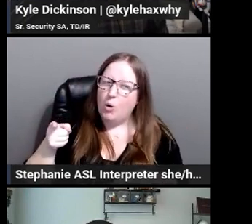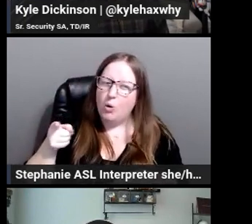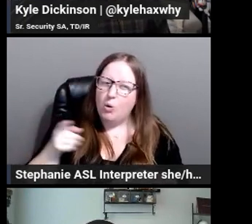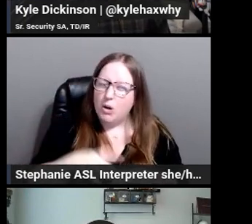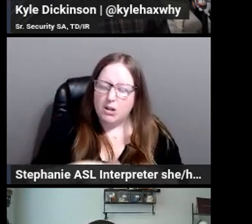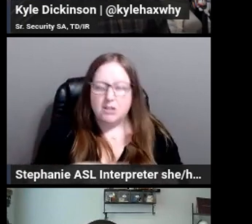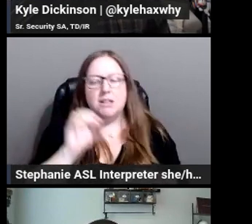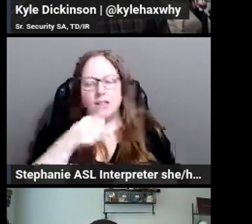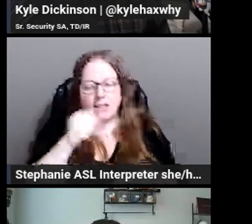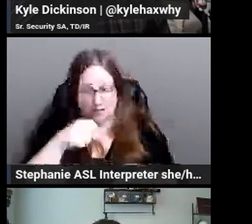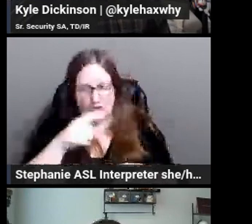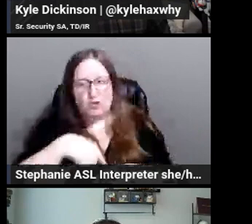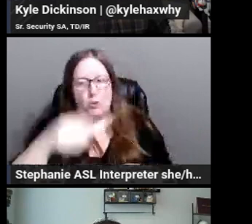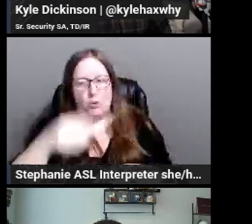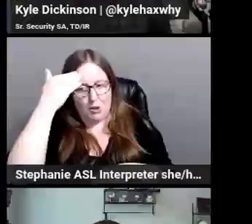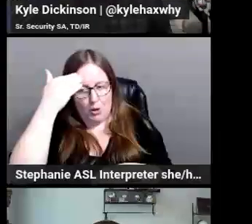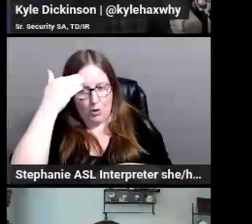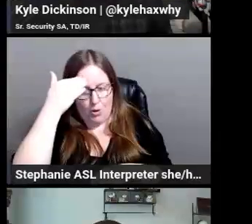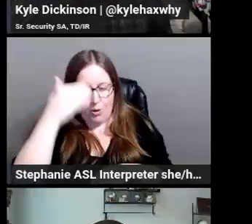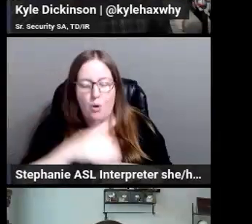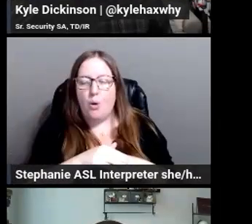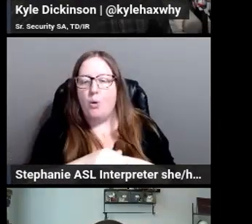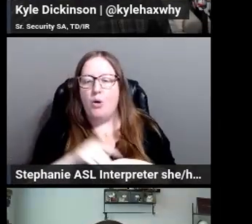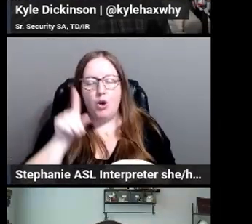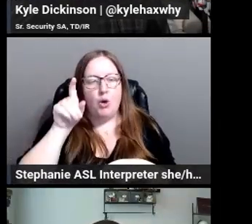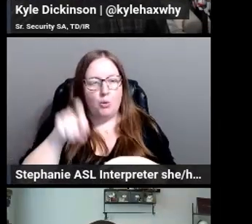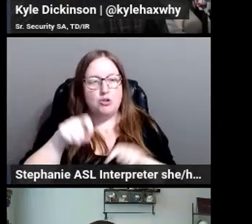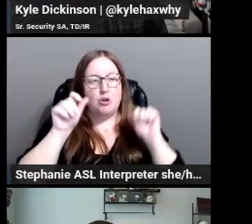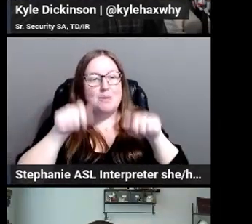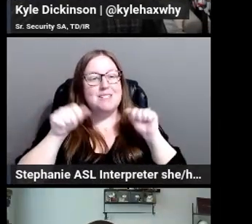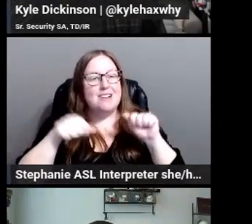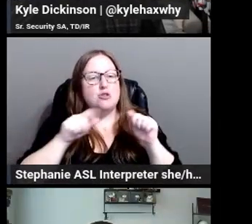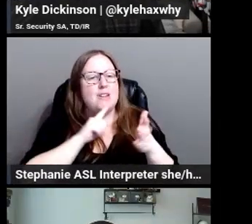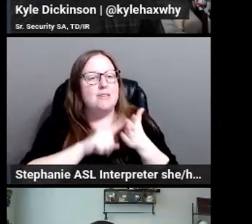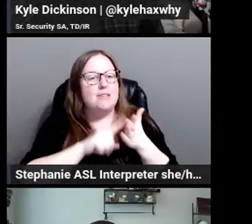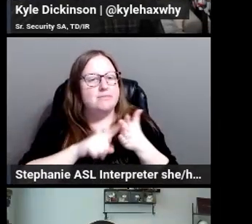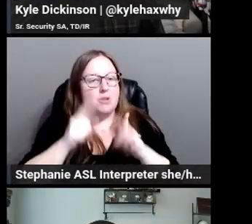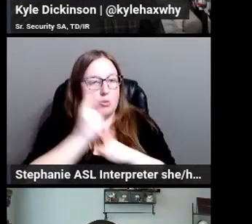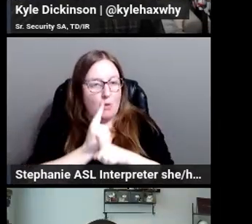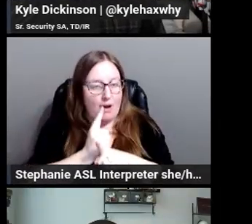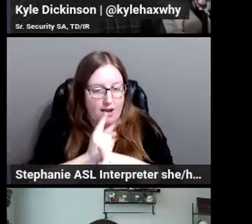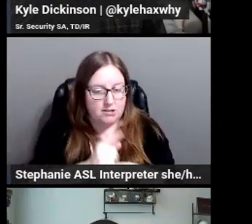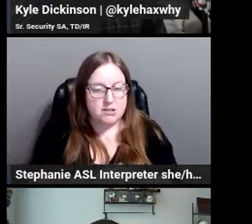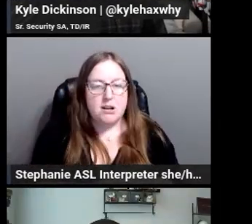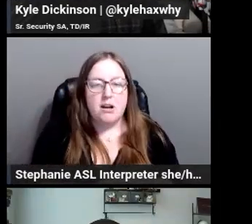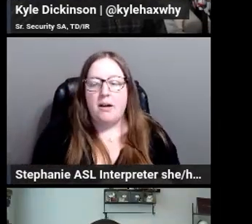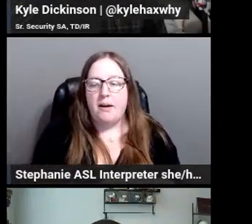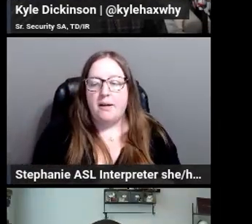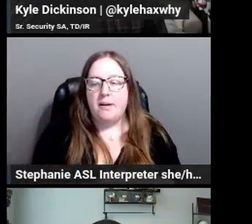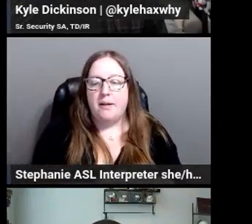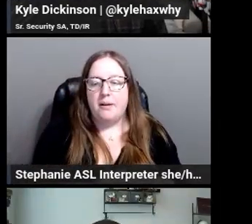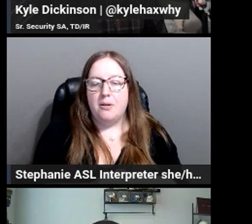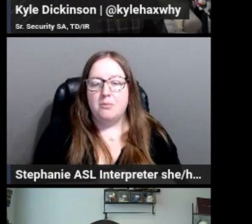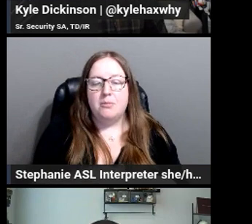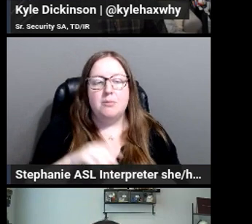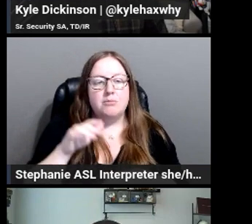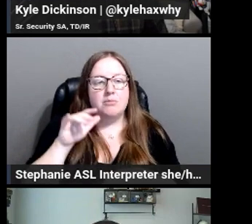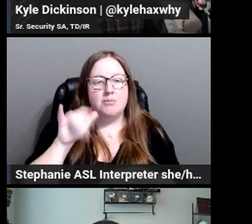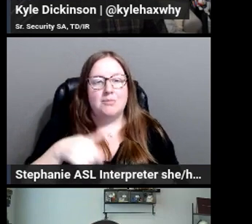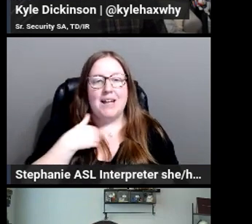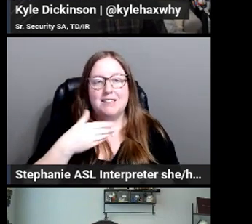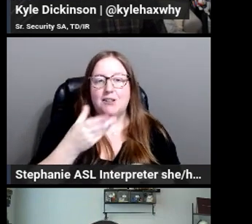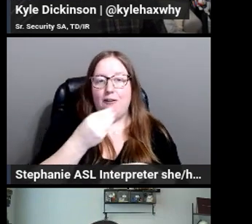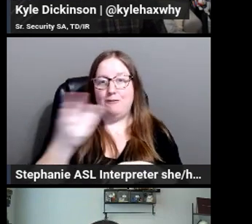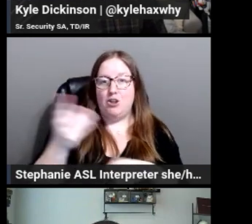So we know that this is something that we should potentially look into, right? Because it's spanning a couple